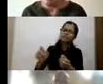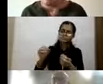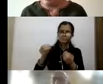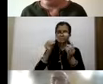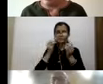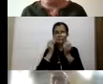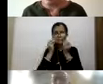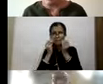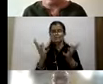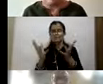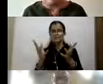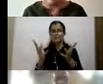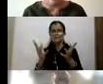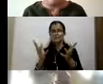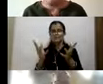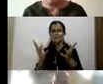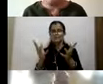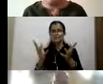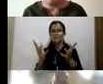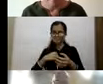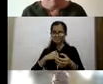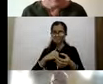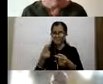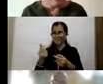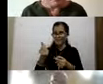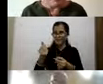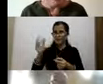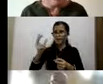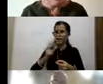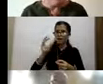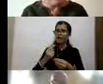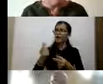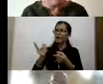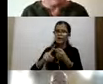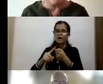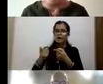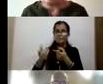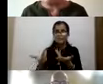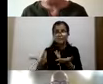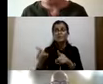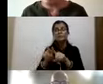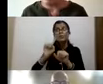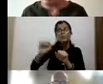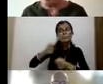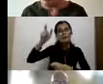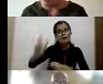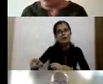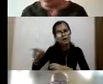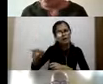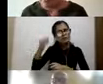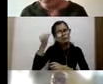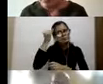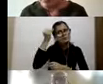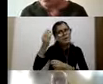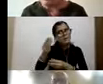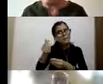when we kind of started actually generating an income. But then, you know, being a businessman, his idea was always, how can we make more money?